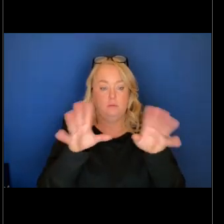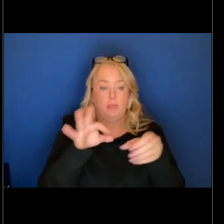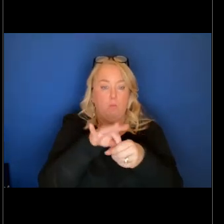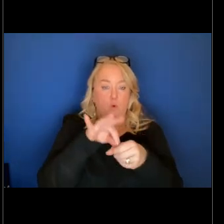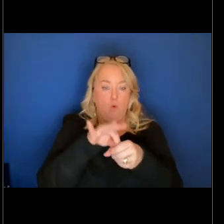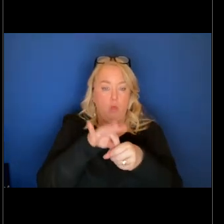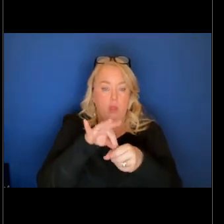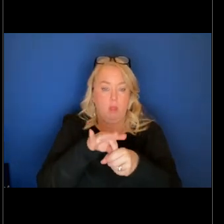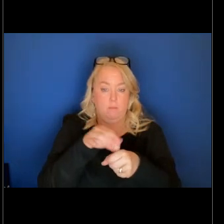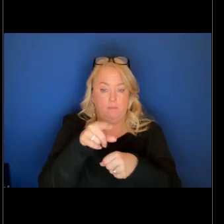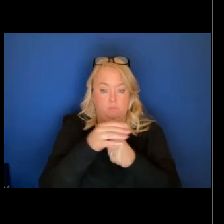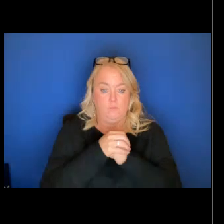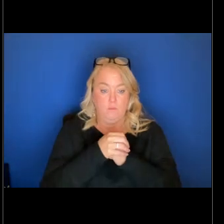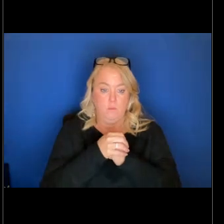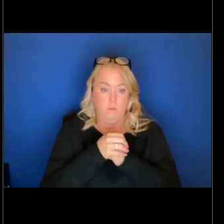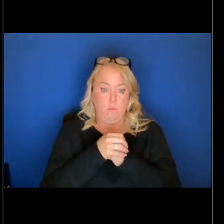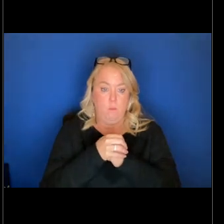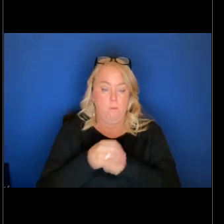Everyone.